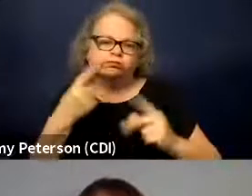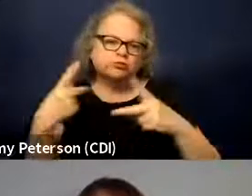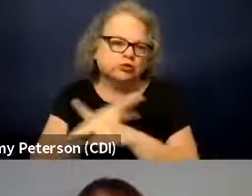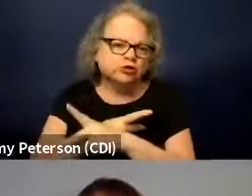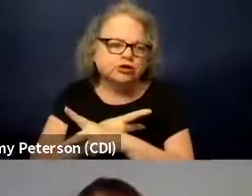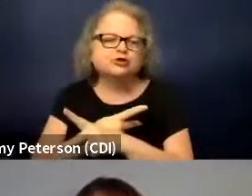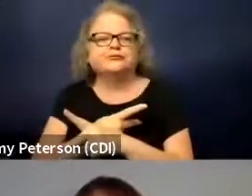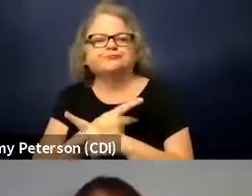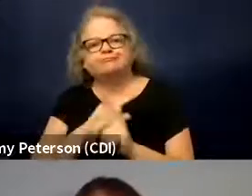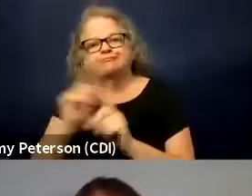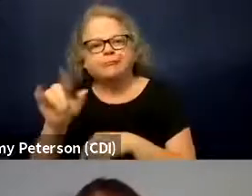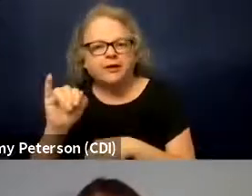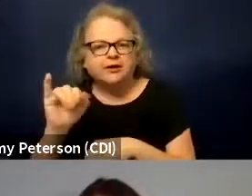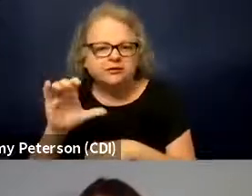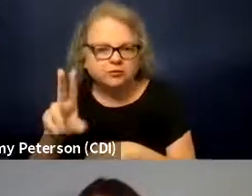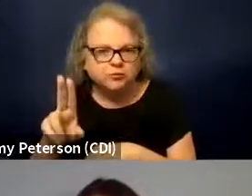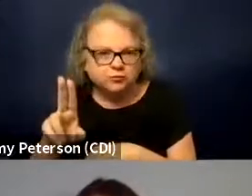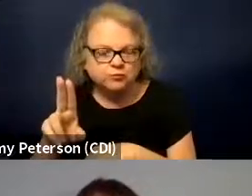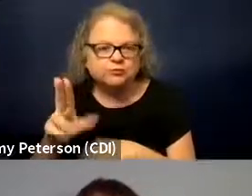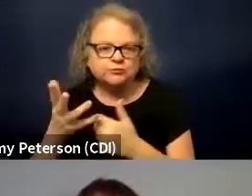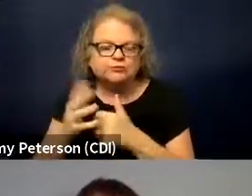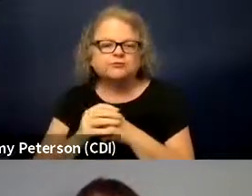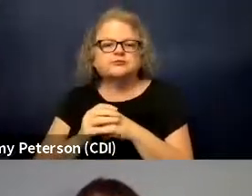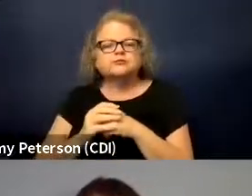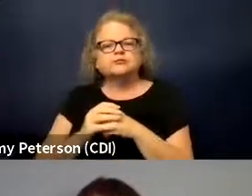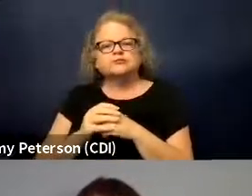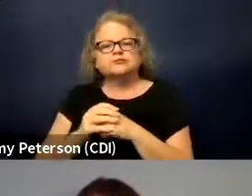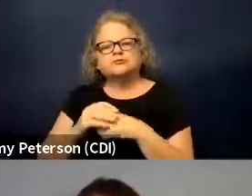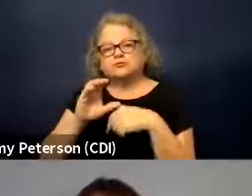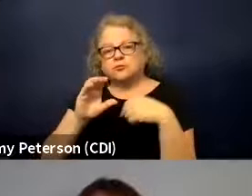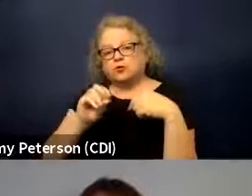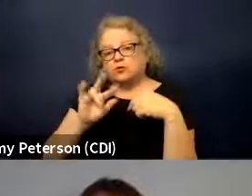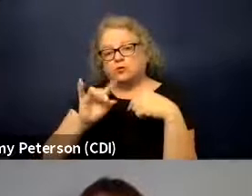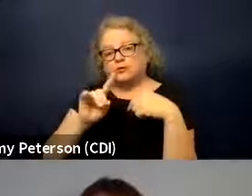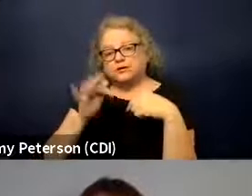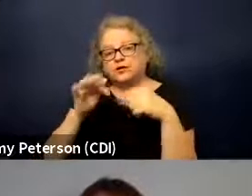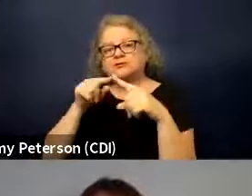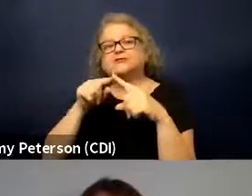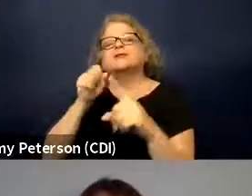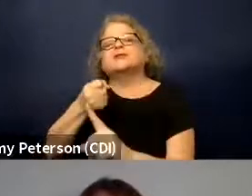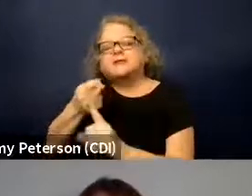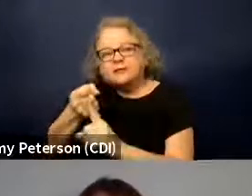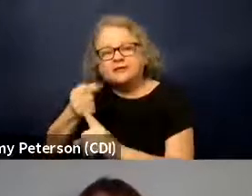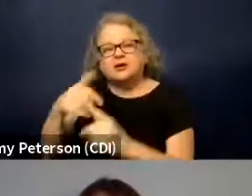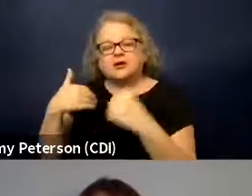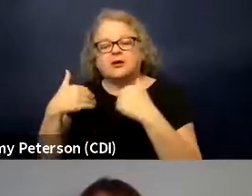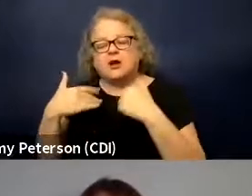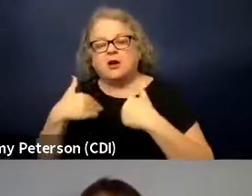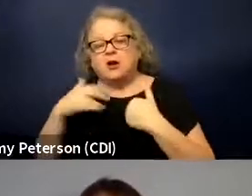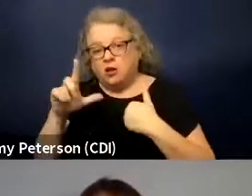COVID-19 can affect not just your lungs, but also your heart, your liver, your